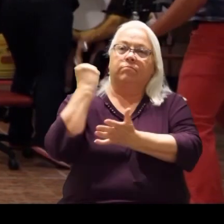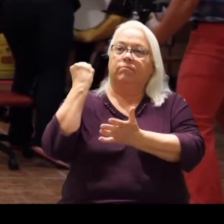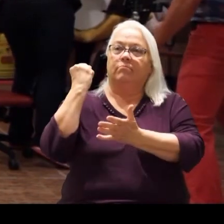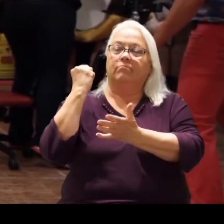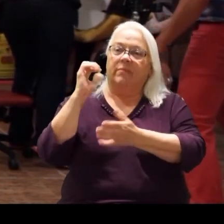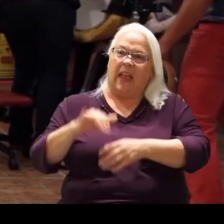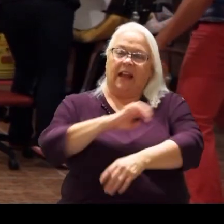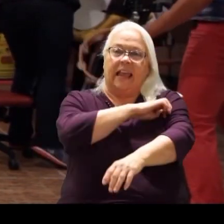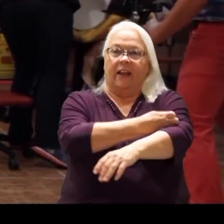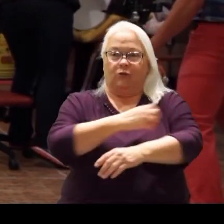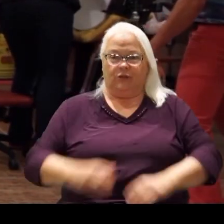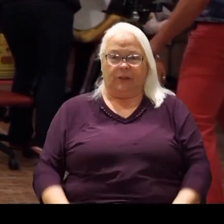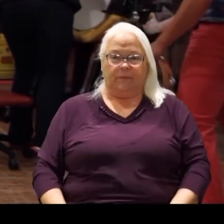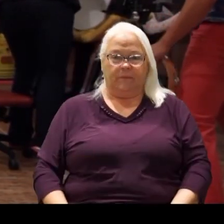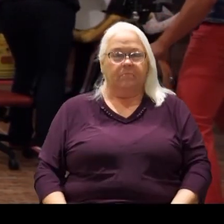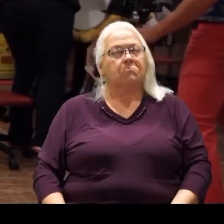it.